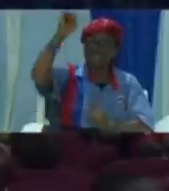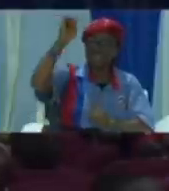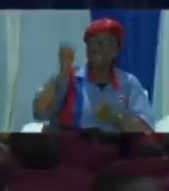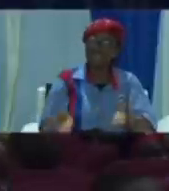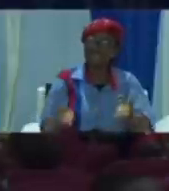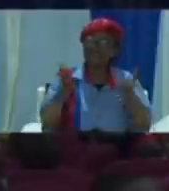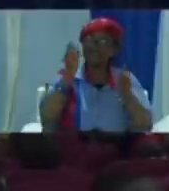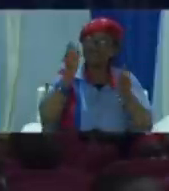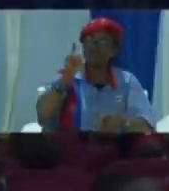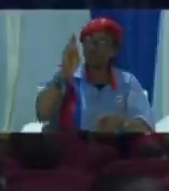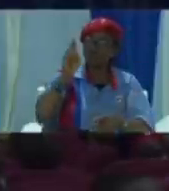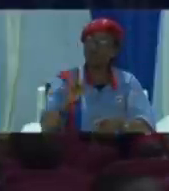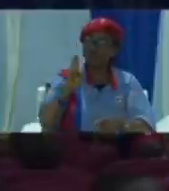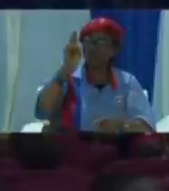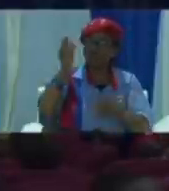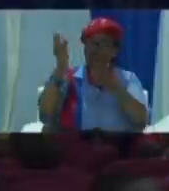down